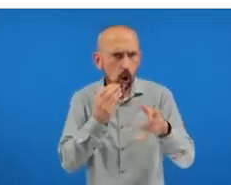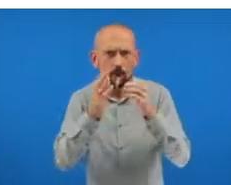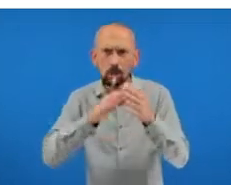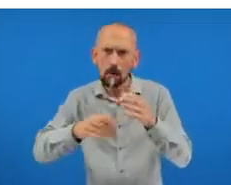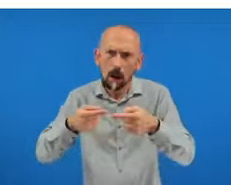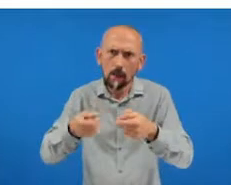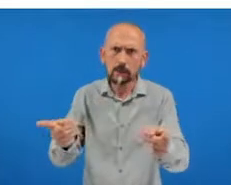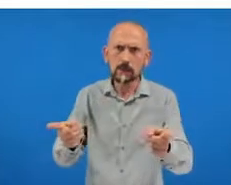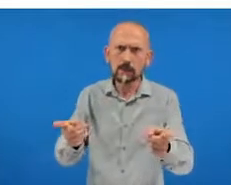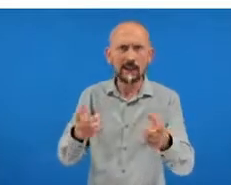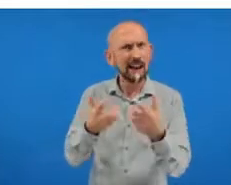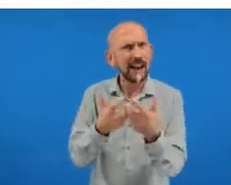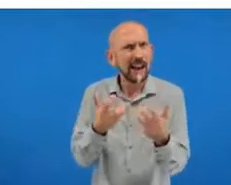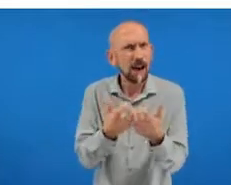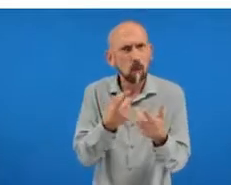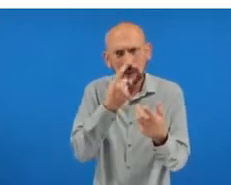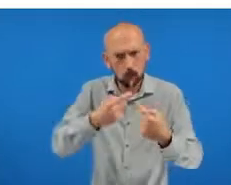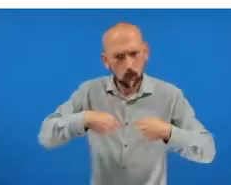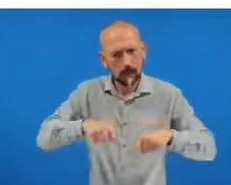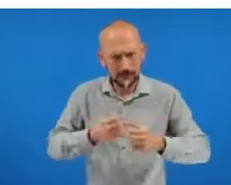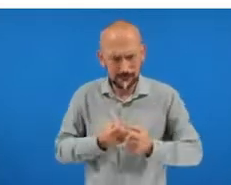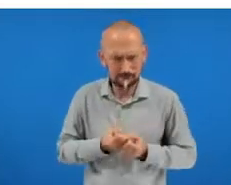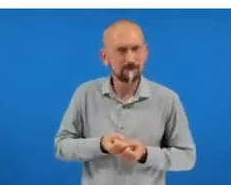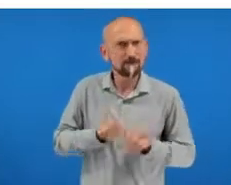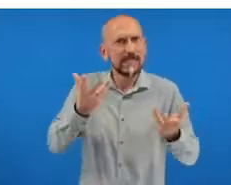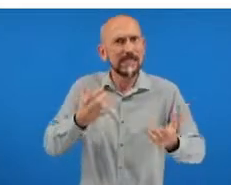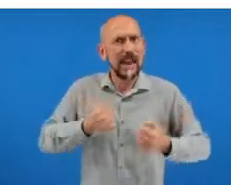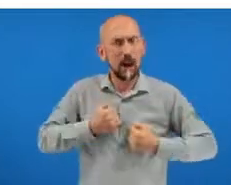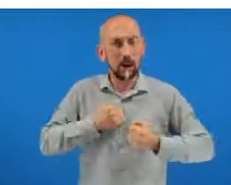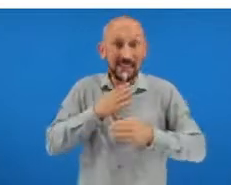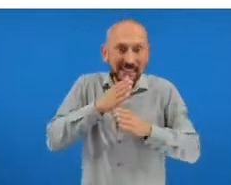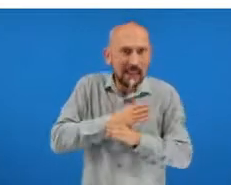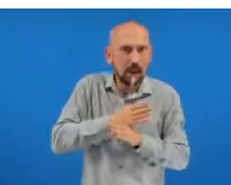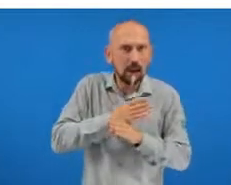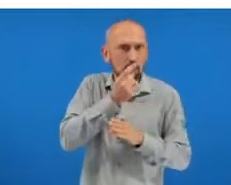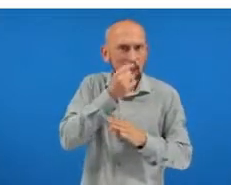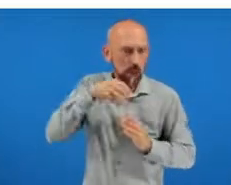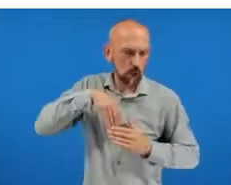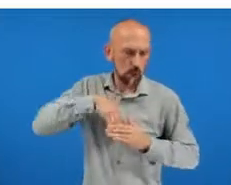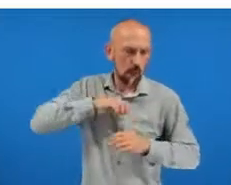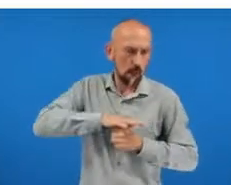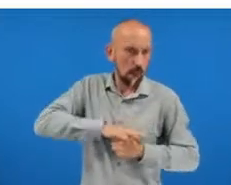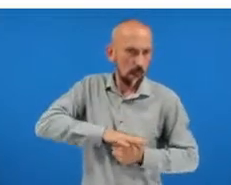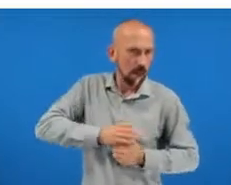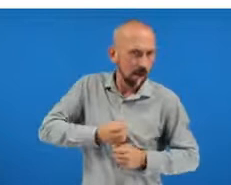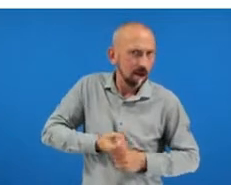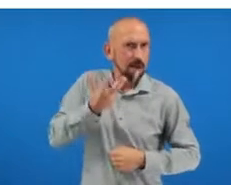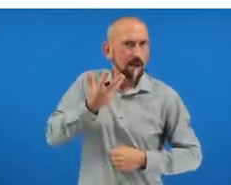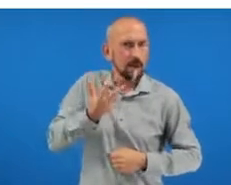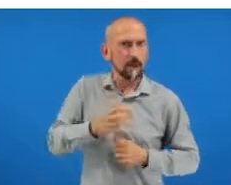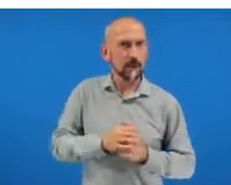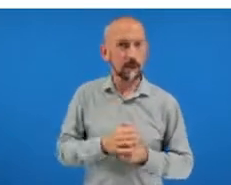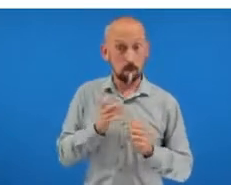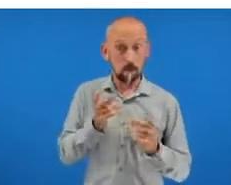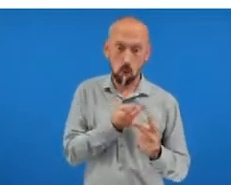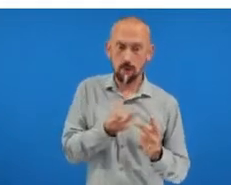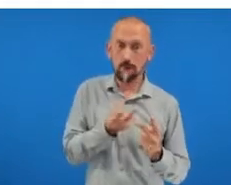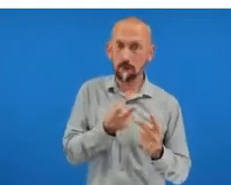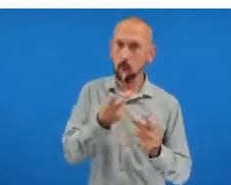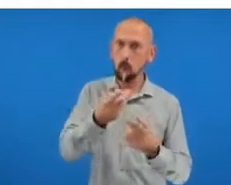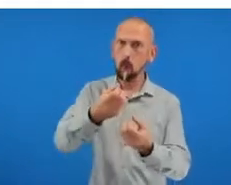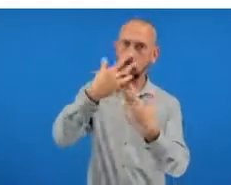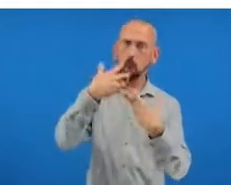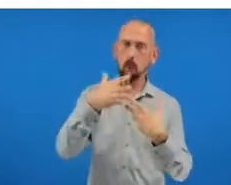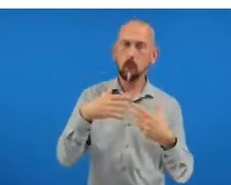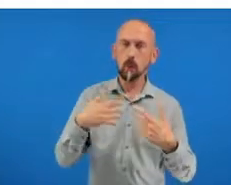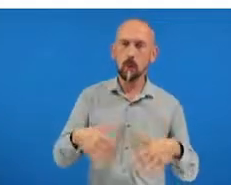And those things have come really strongly through, I think, from your talk. Oh, thank you, Sunny. And as I was listening